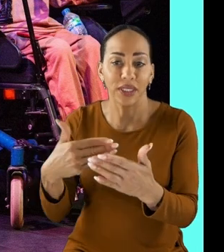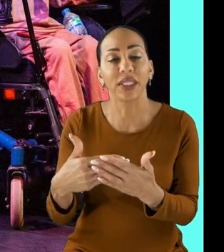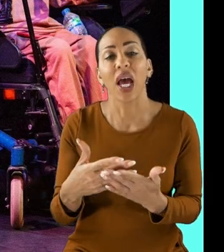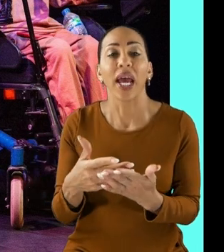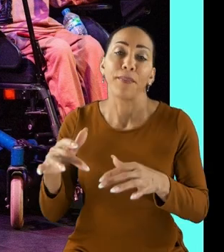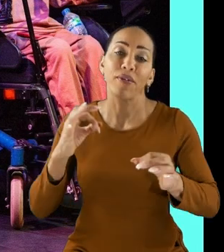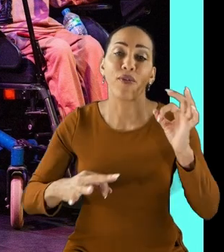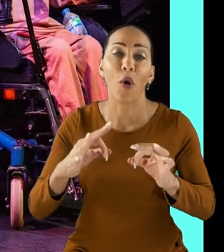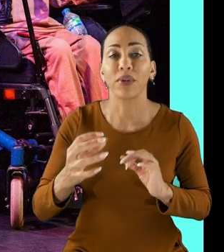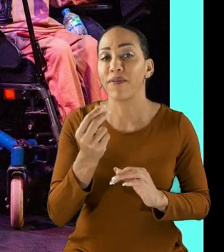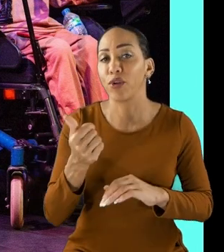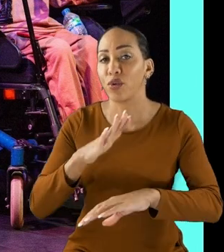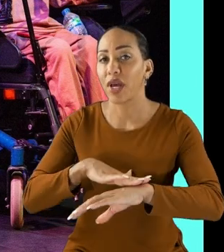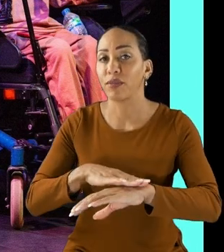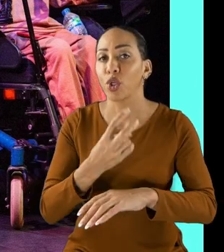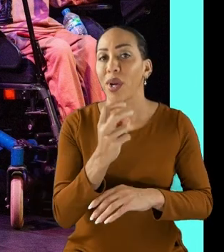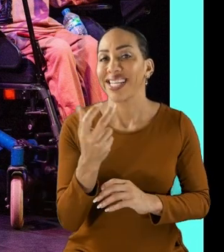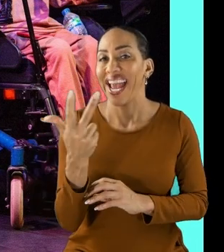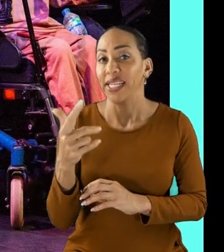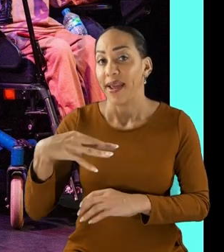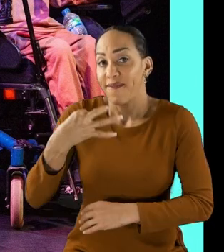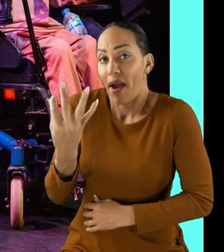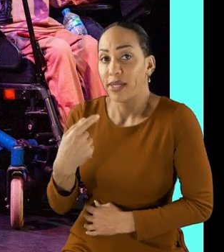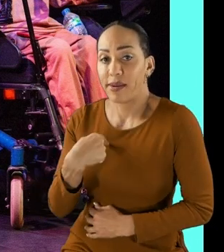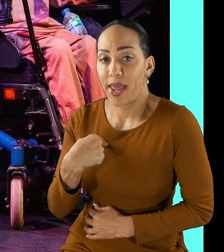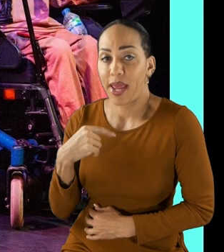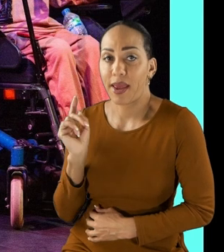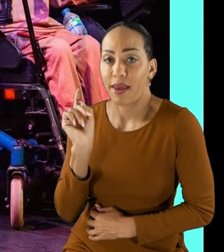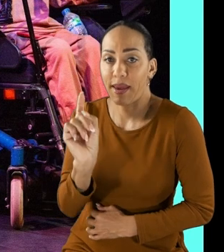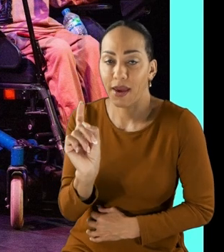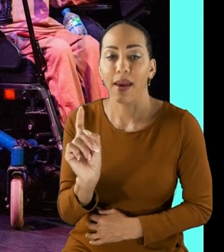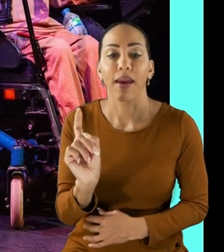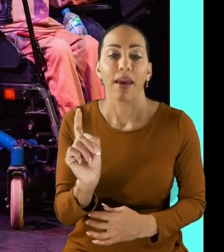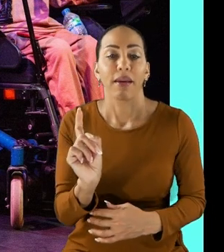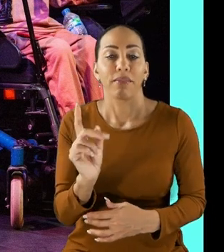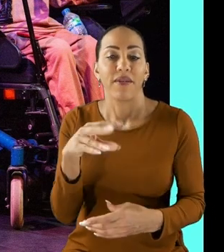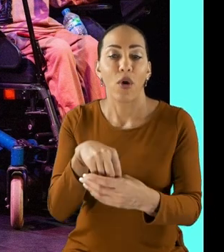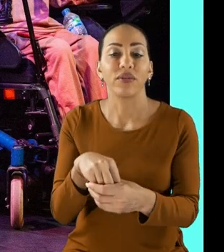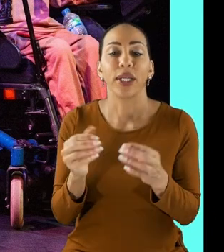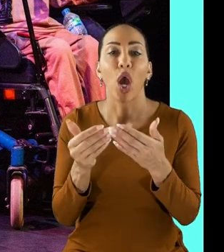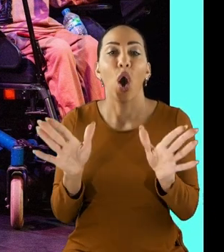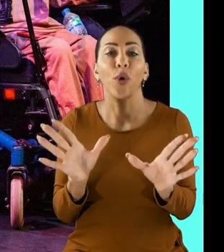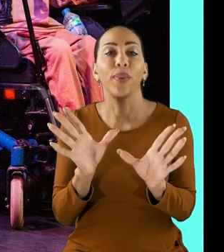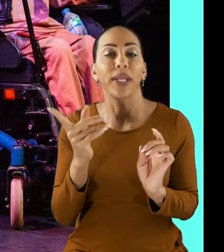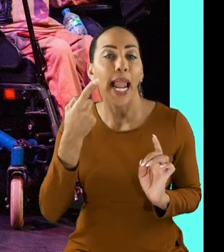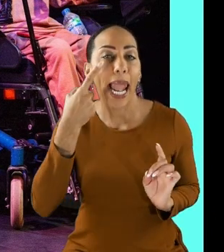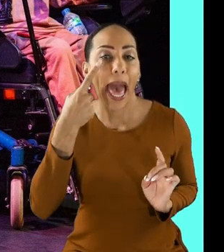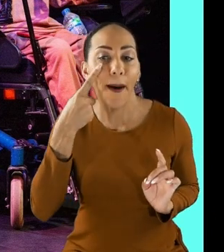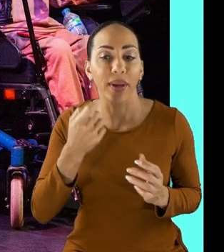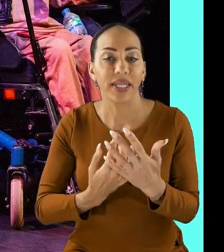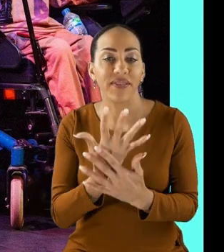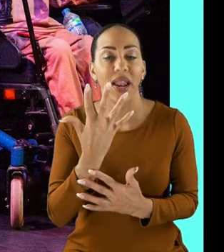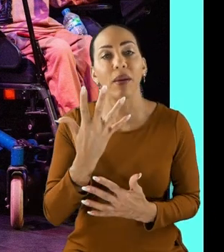times, and they invited me in 2018 to do a open lab development to develop my solo